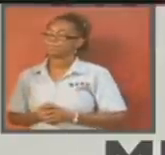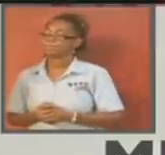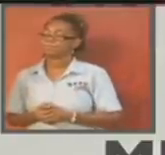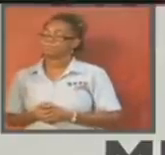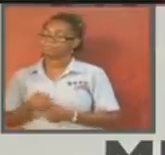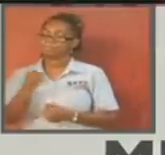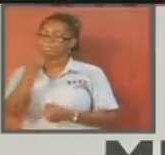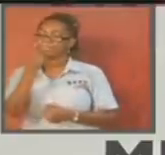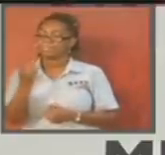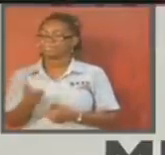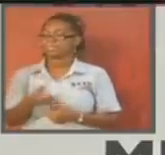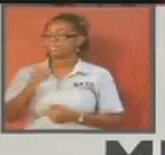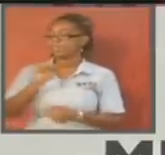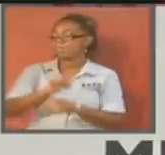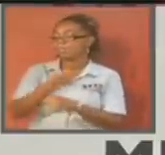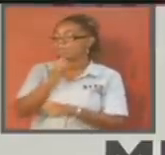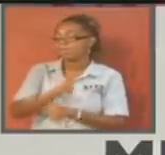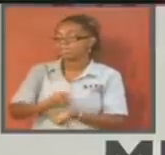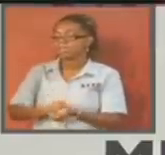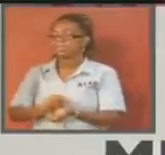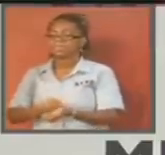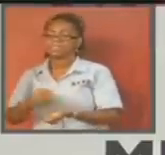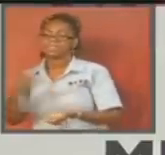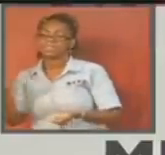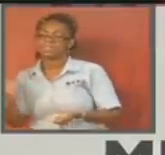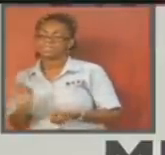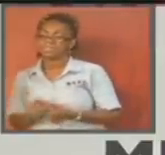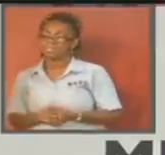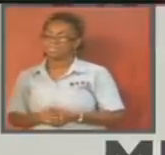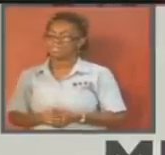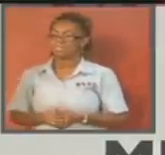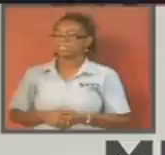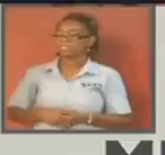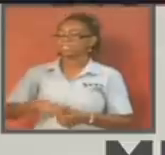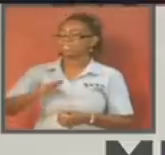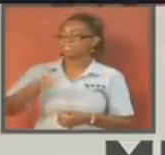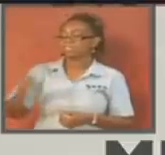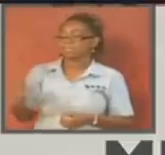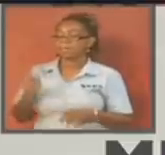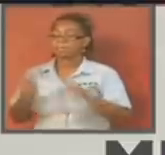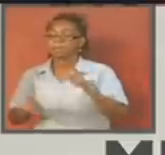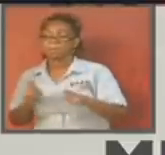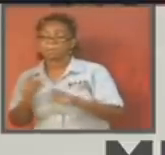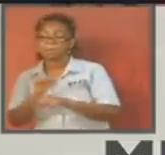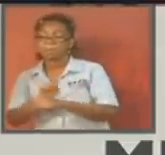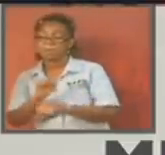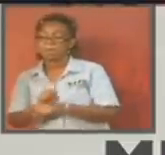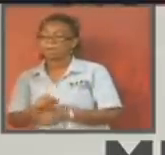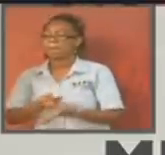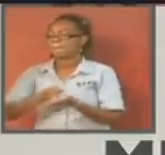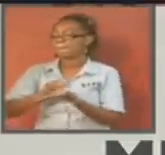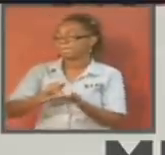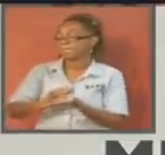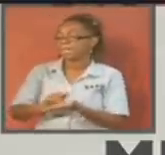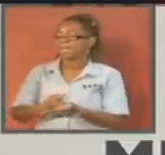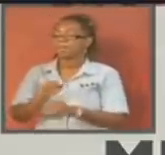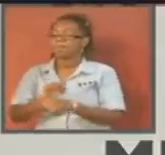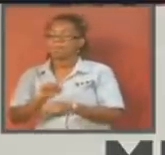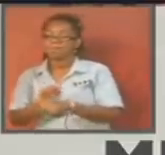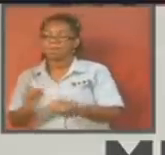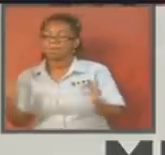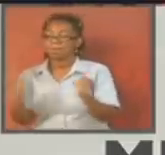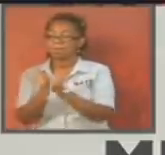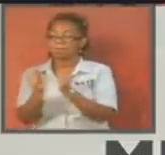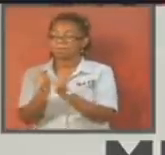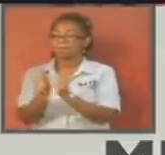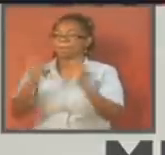veterinary surgeons, medical interns, dental interns, paramedics, and pharmacists. So they'll be working along with the Ministry of Health at the